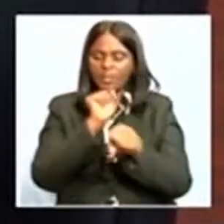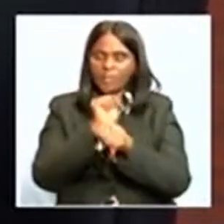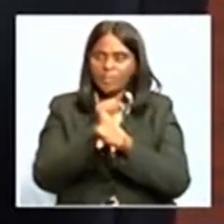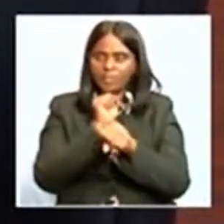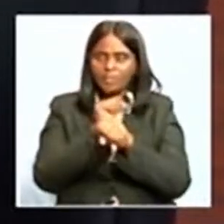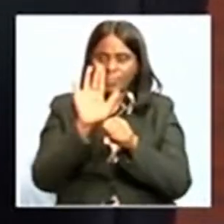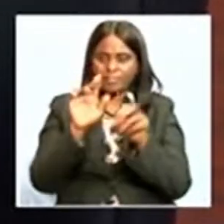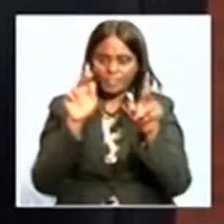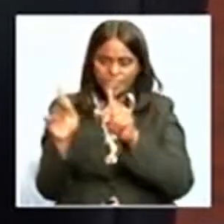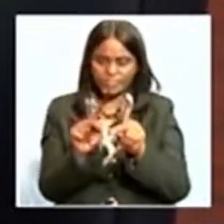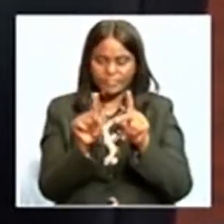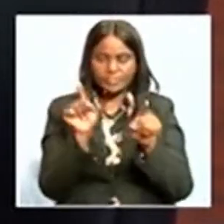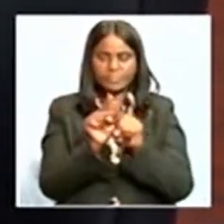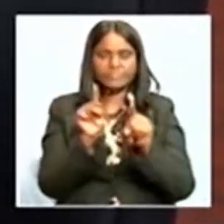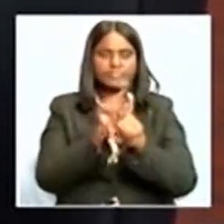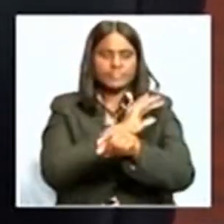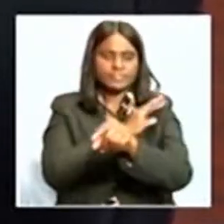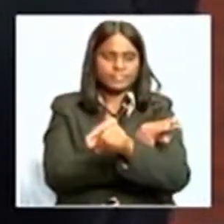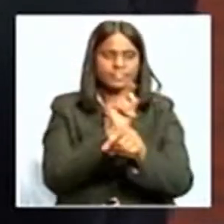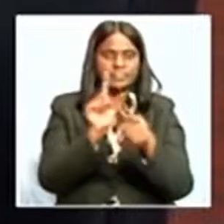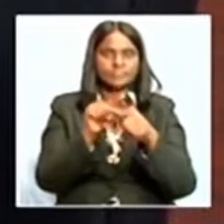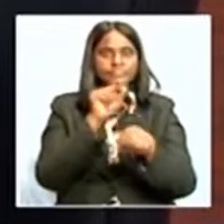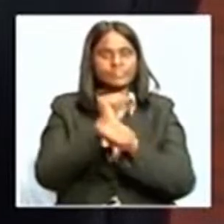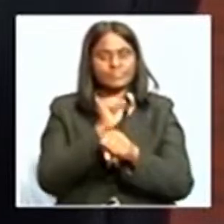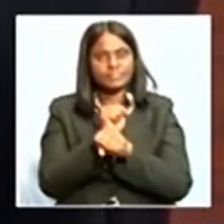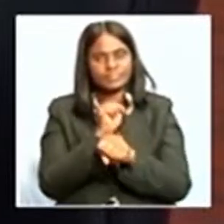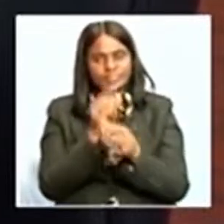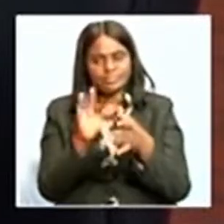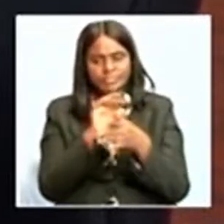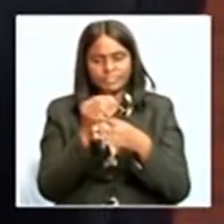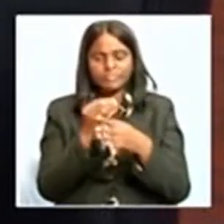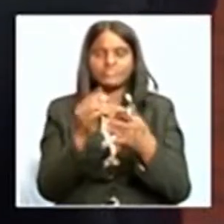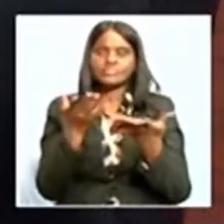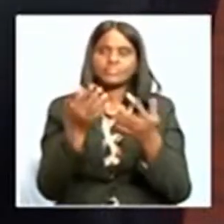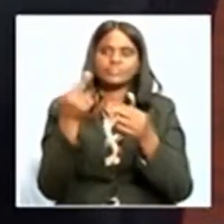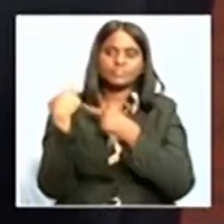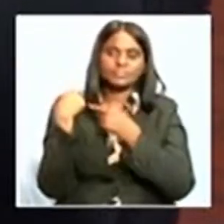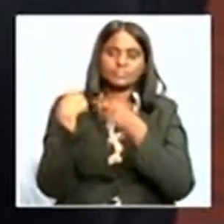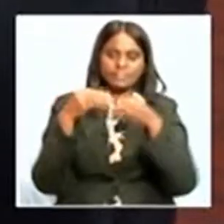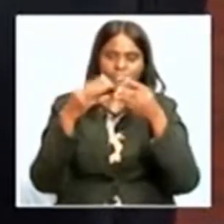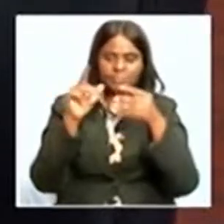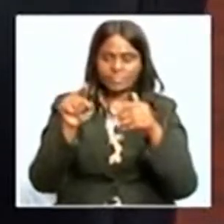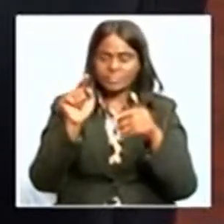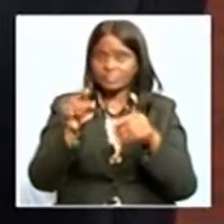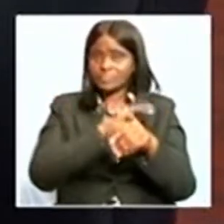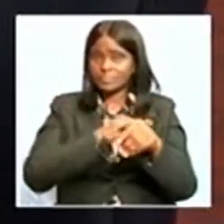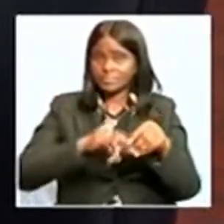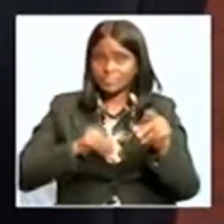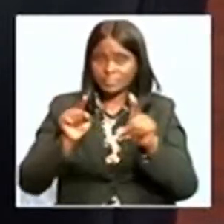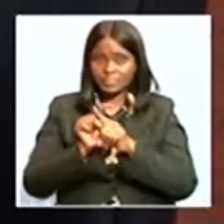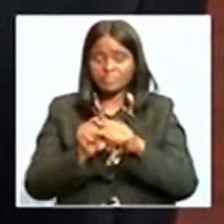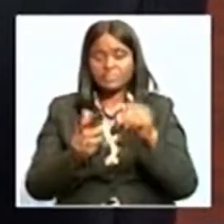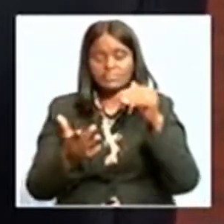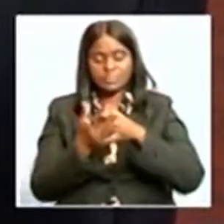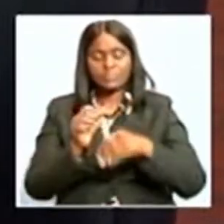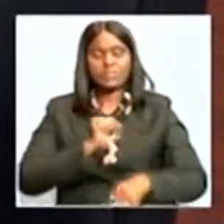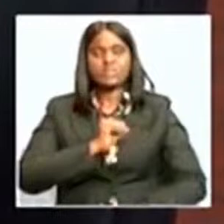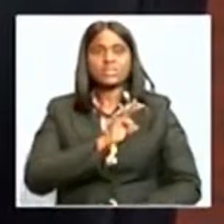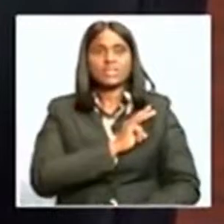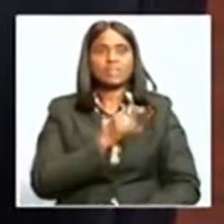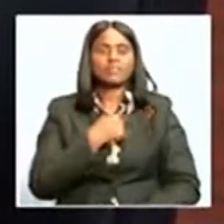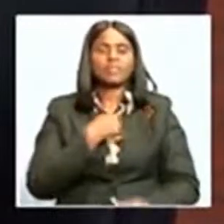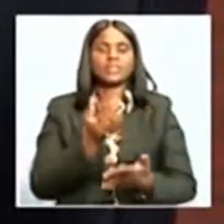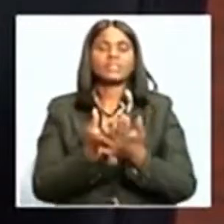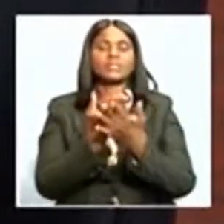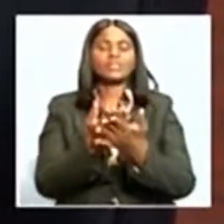or performance of the powers, functions or duties conferred on the members and staff. I